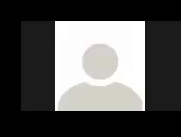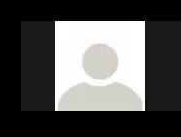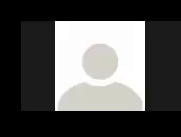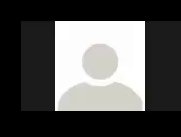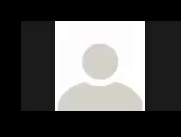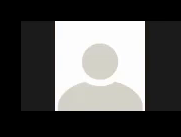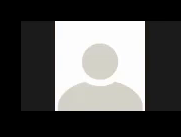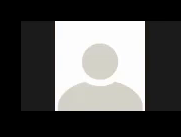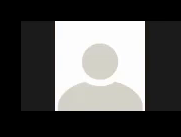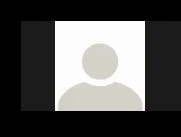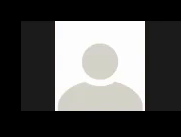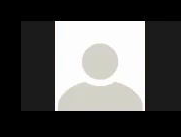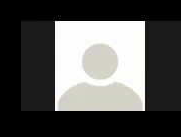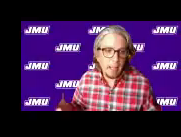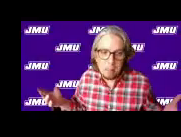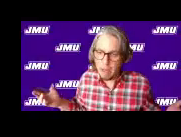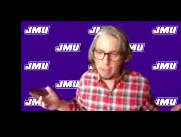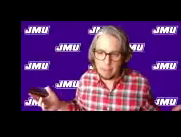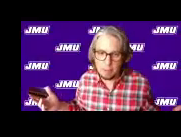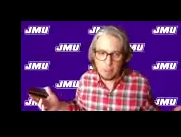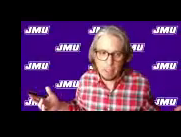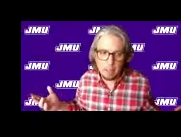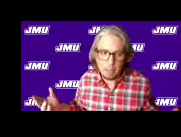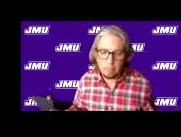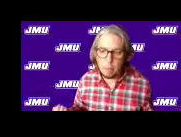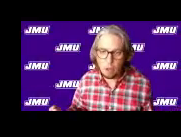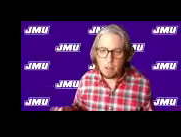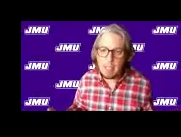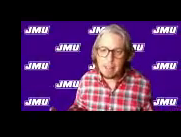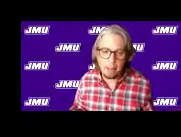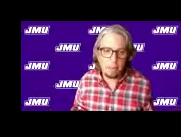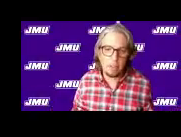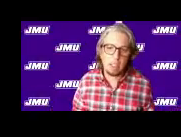church with, it could be anybody, right?